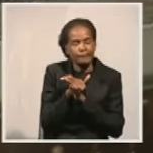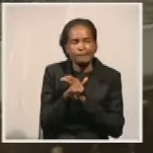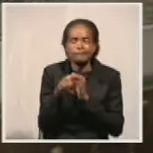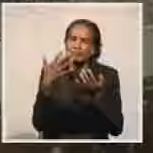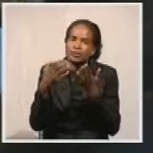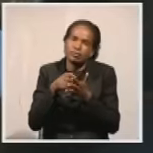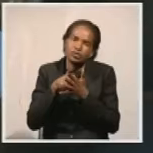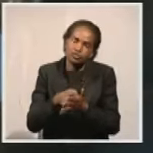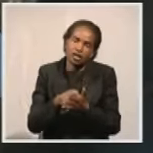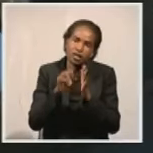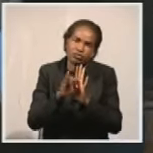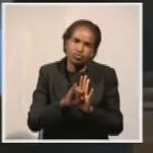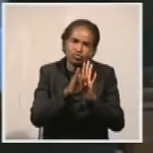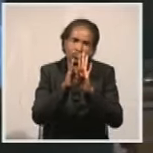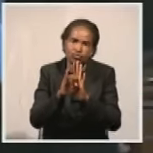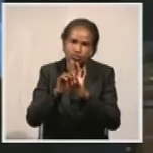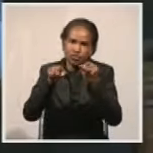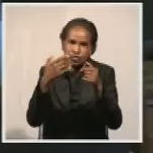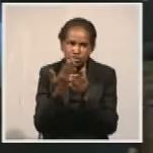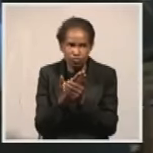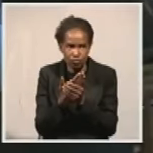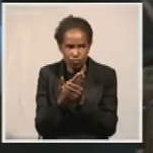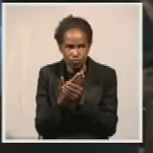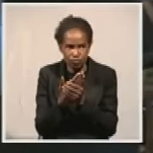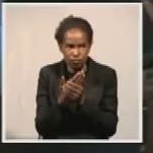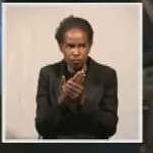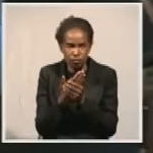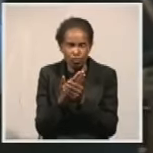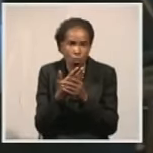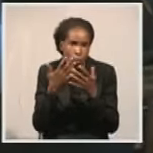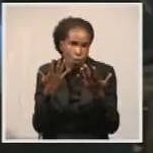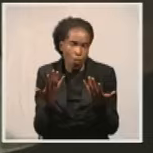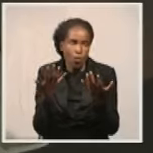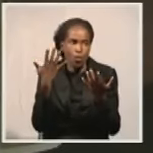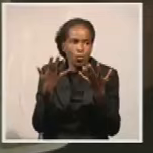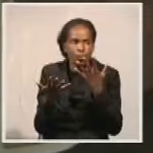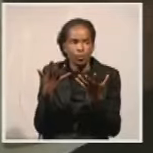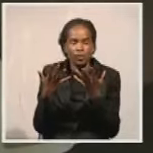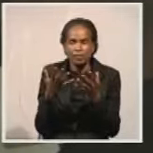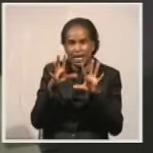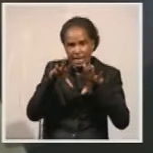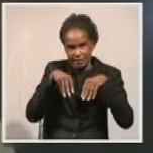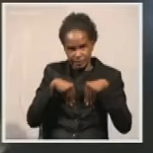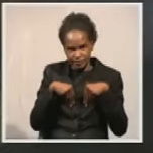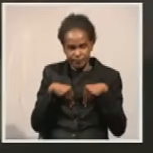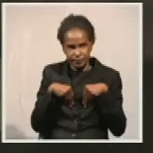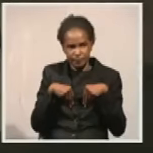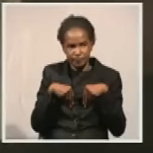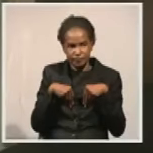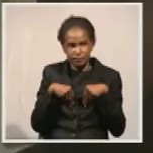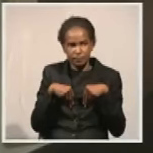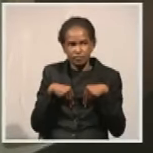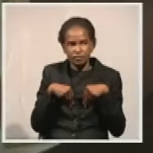either introduce new things that were missing or just agreeing on the